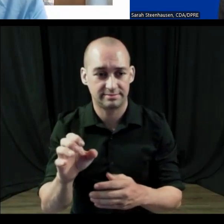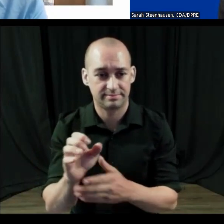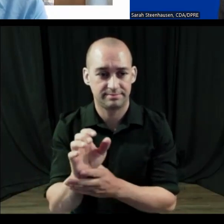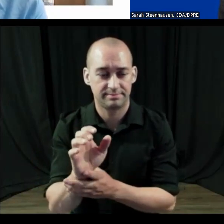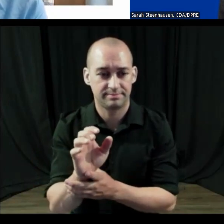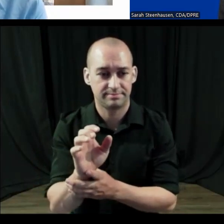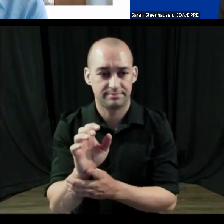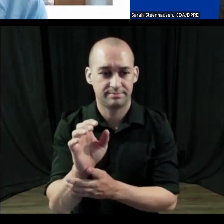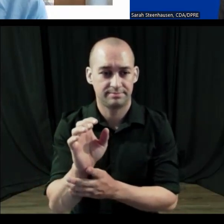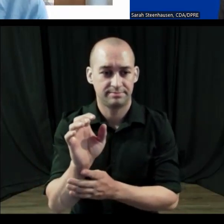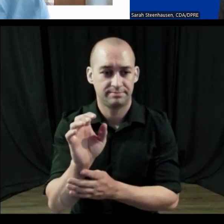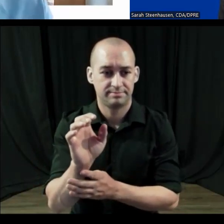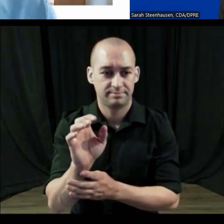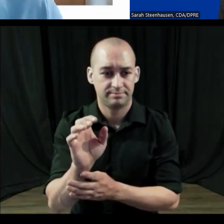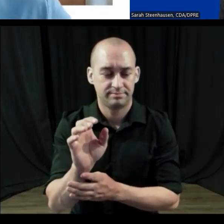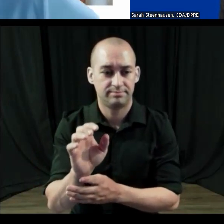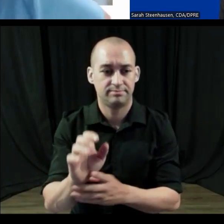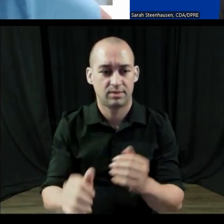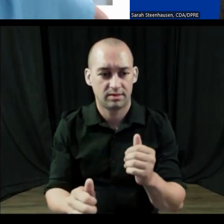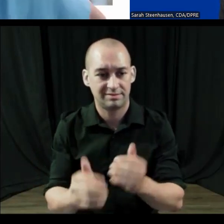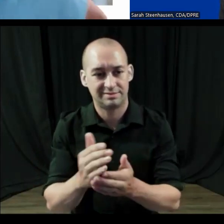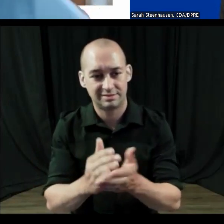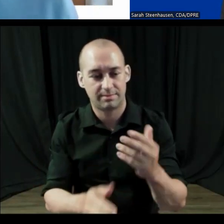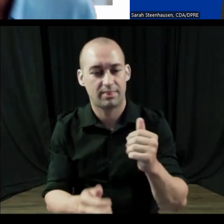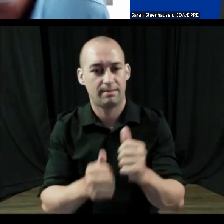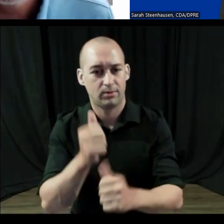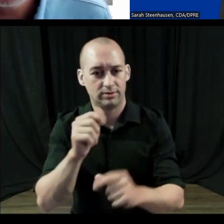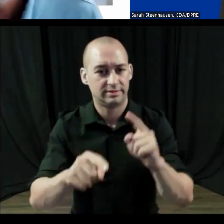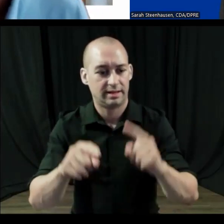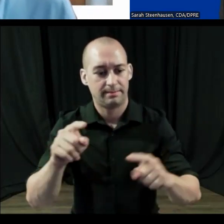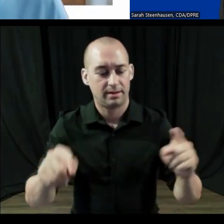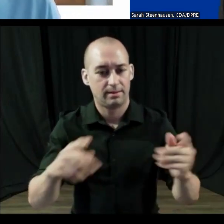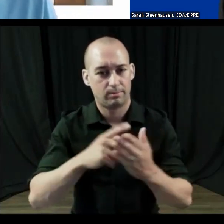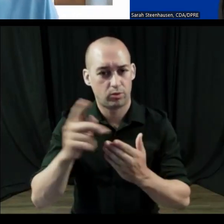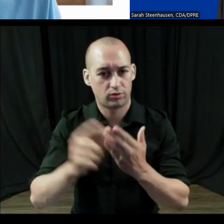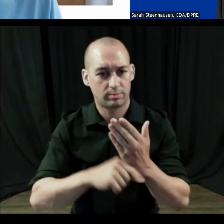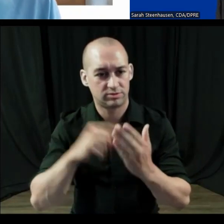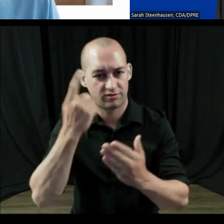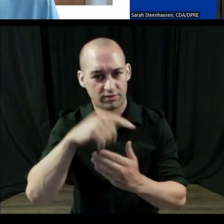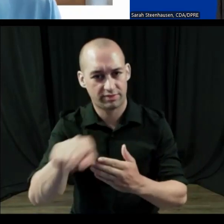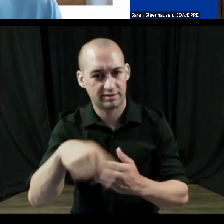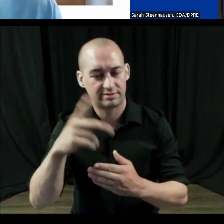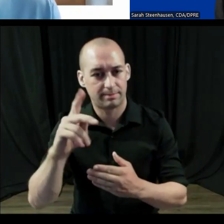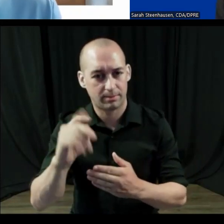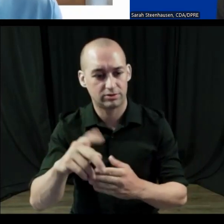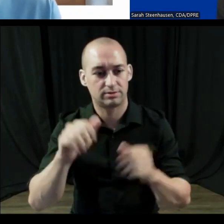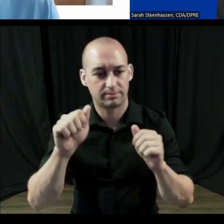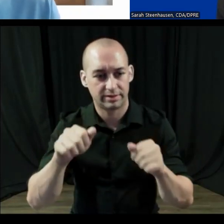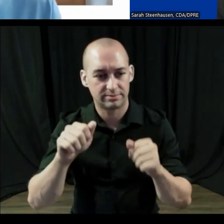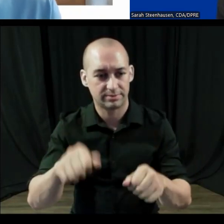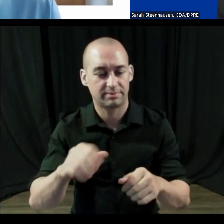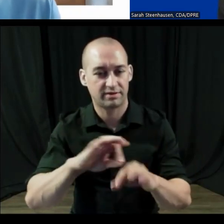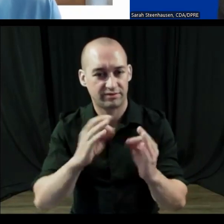some of the most dynamic programs for this population could end up being family